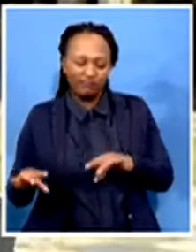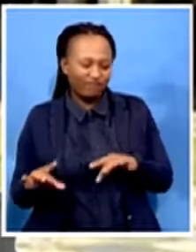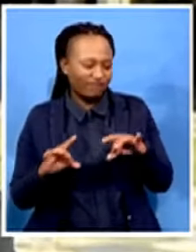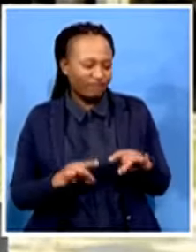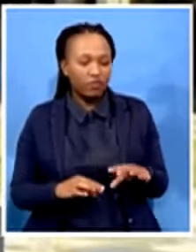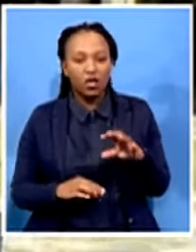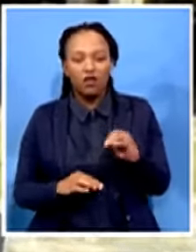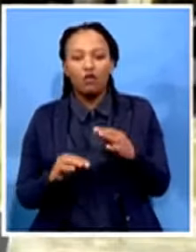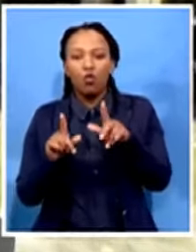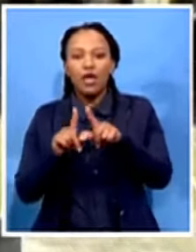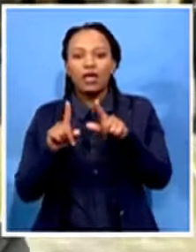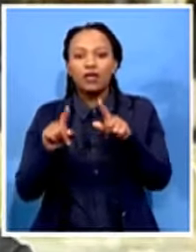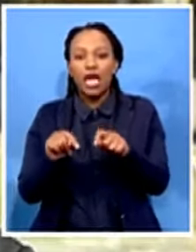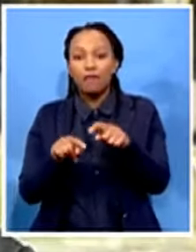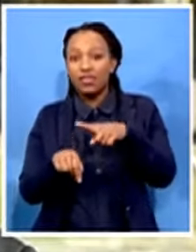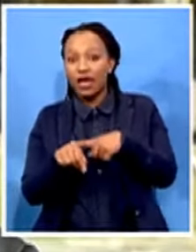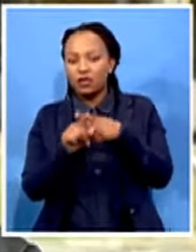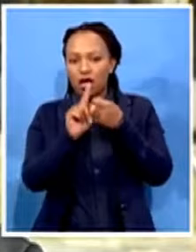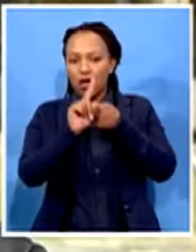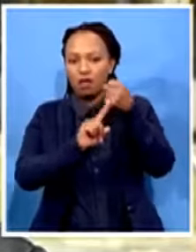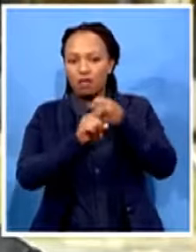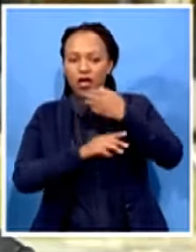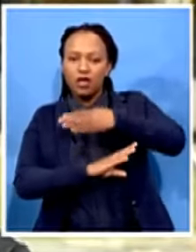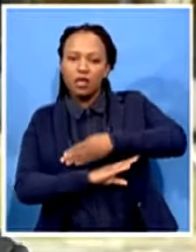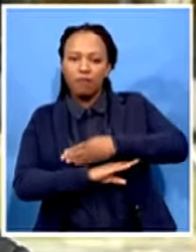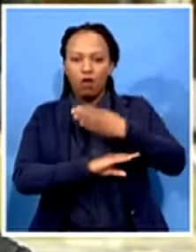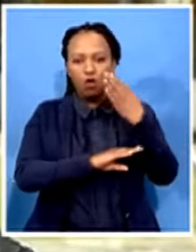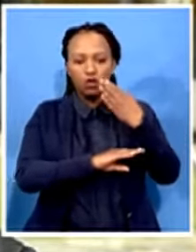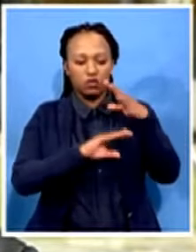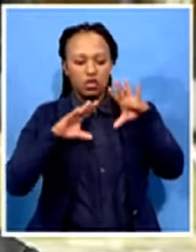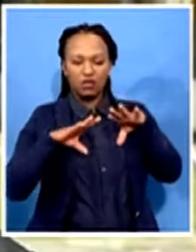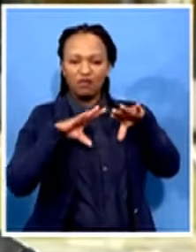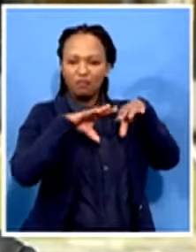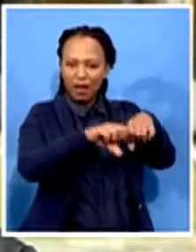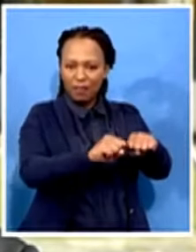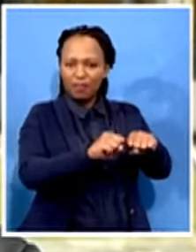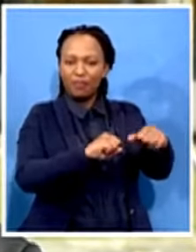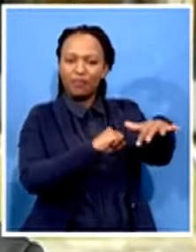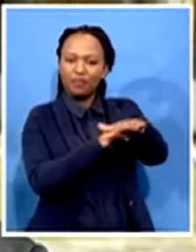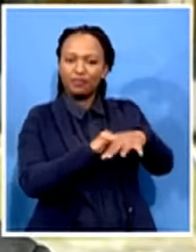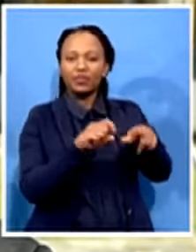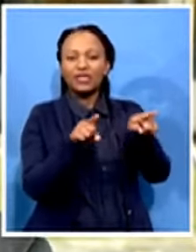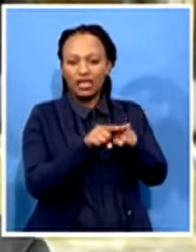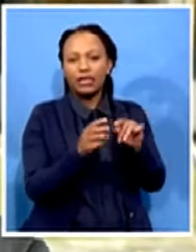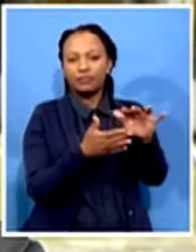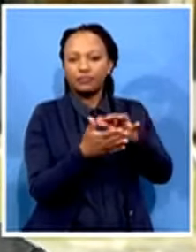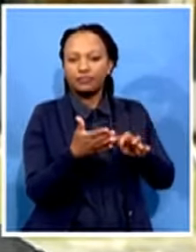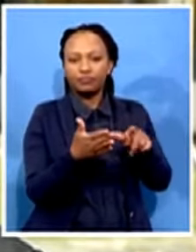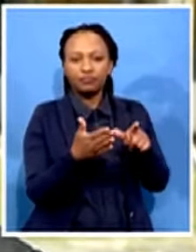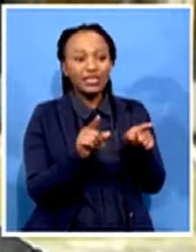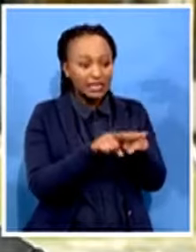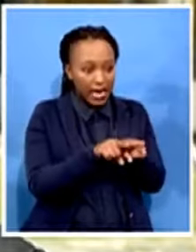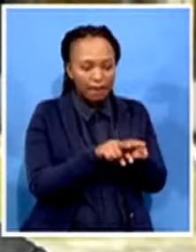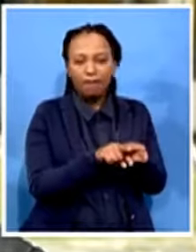they took over that name, the Cape Corps. The same scenario, nothing. Now, do you think